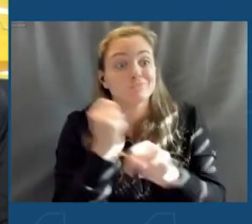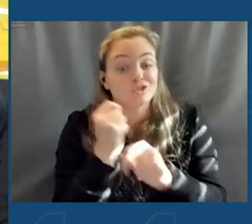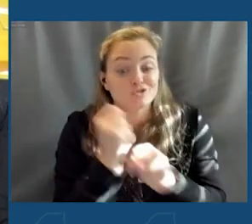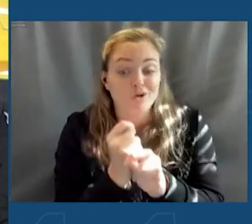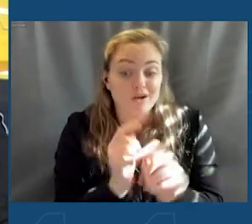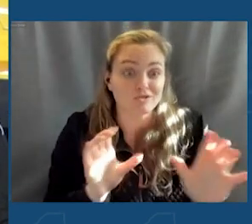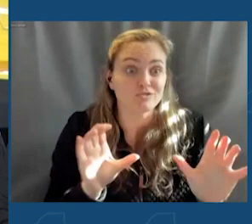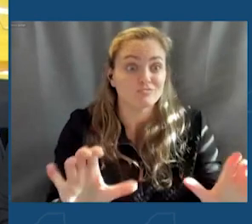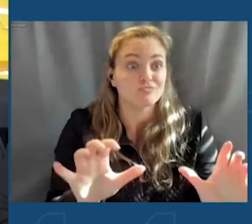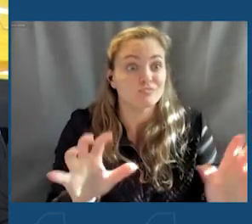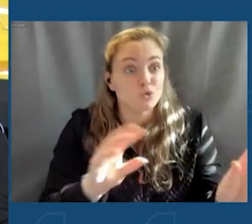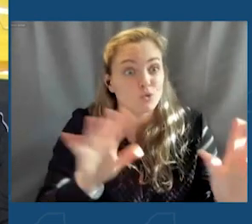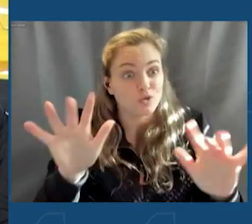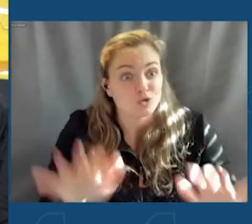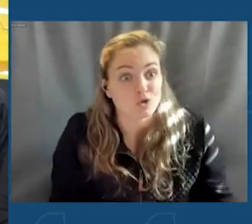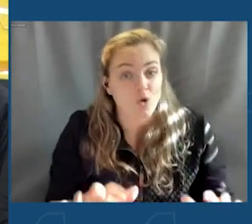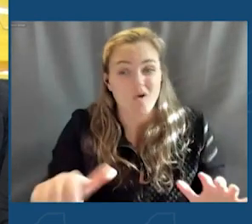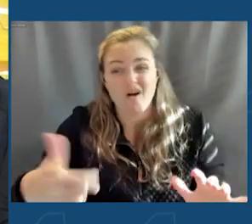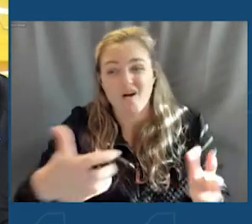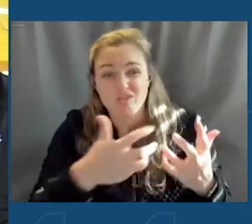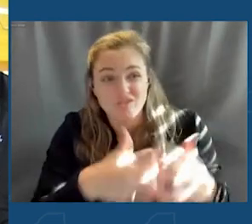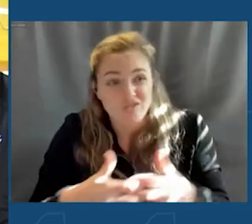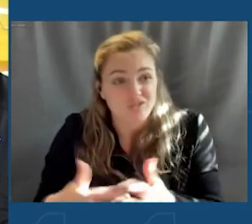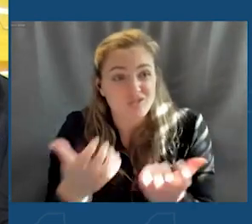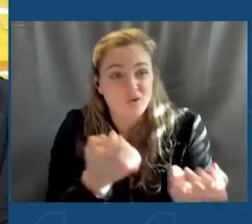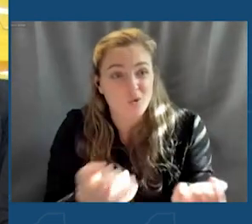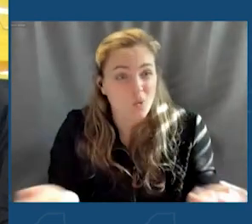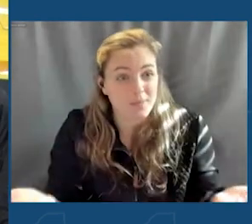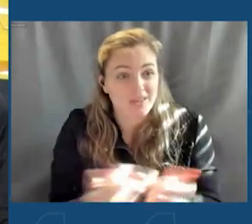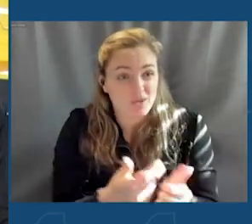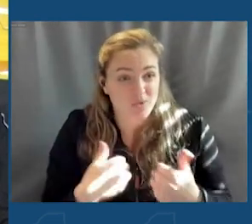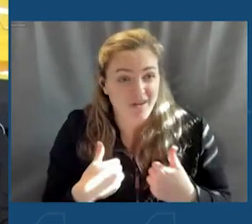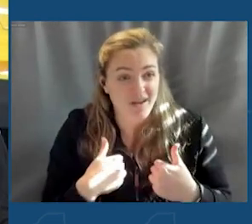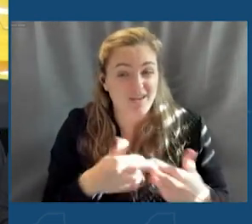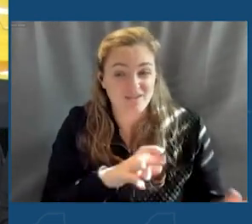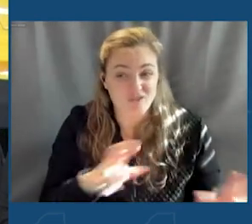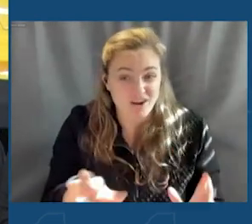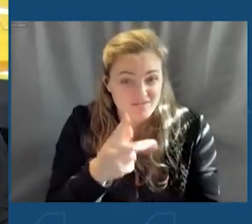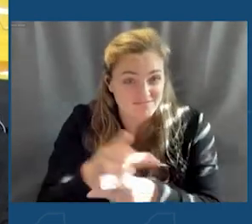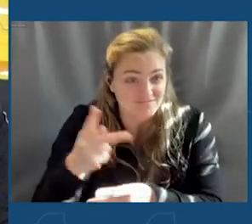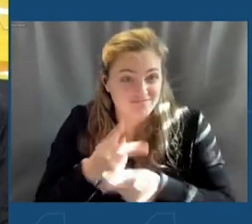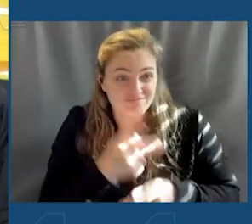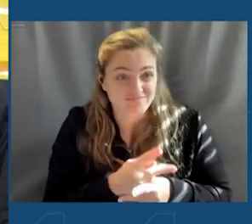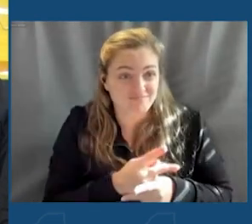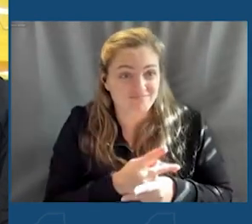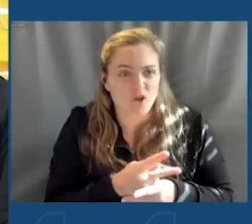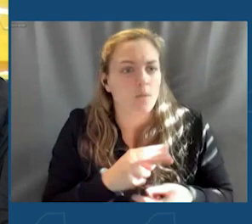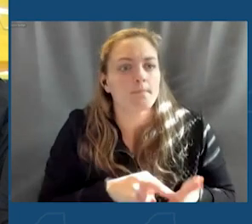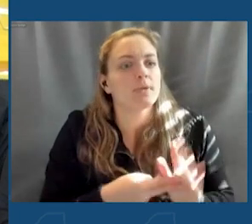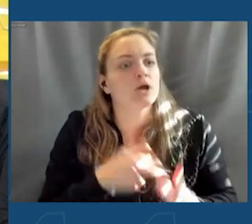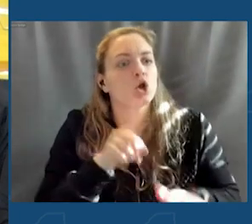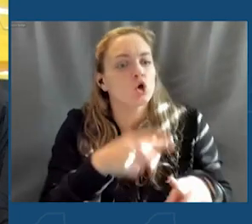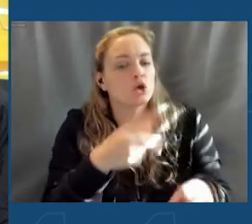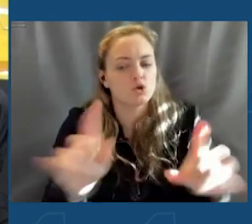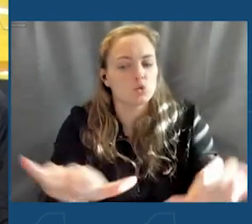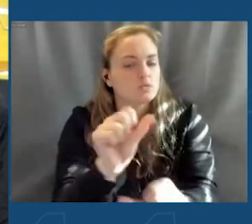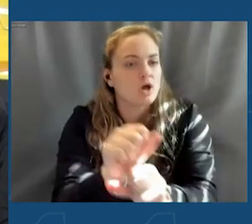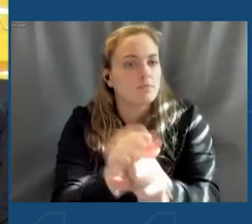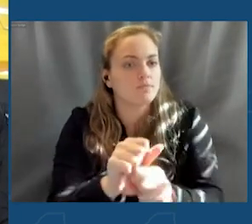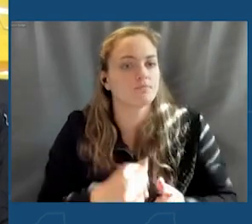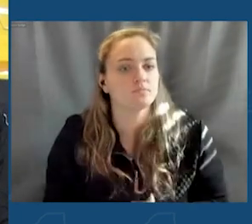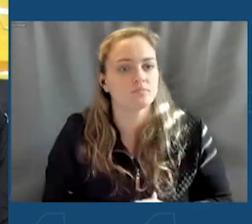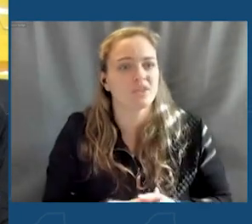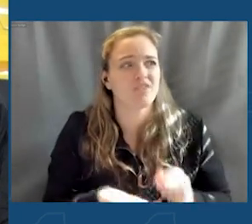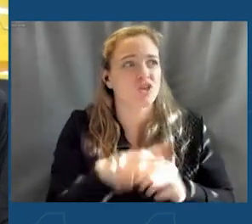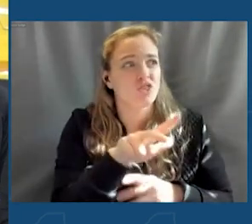to keep up with the snow that was falling. As you heard, when you're getting to 3 to 4 inches of snow per hour, it